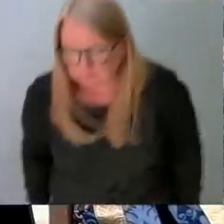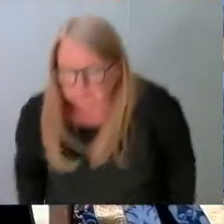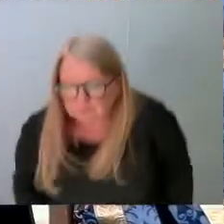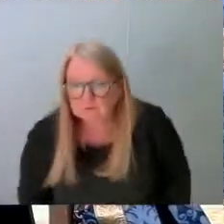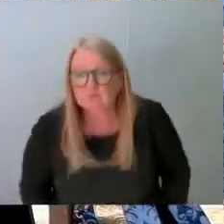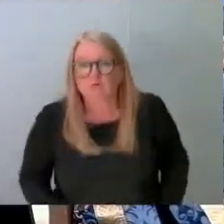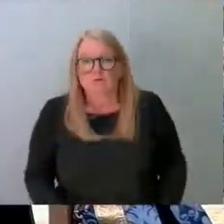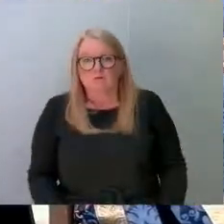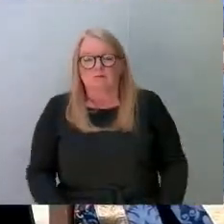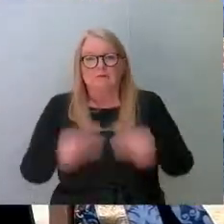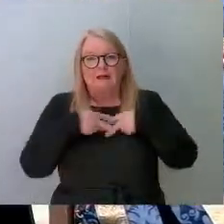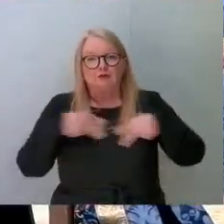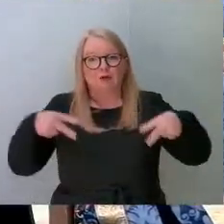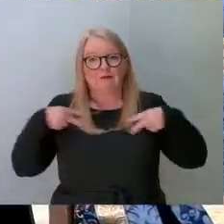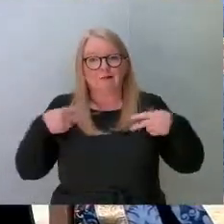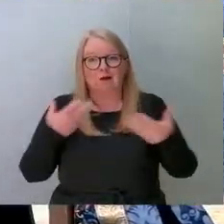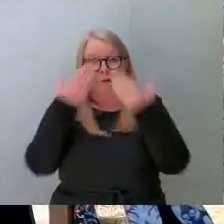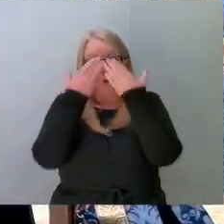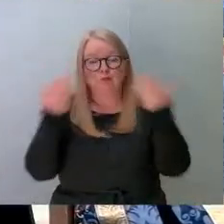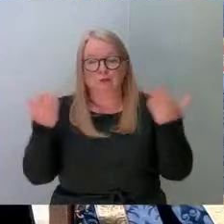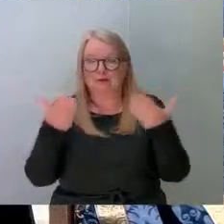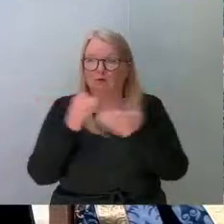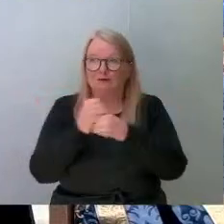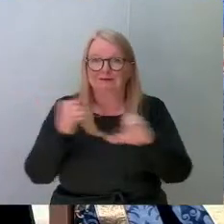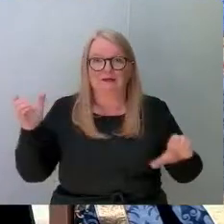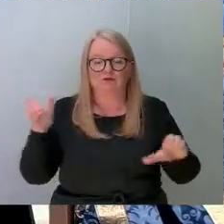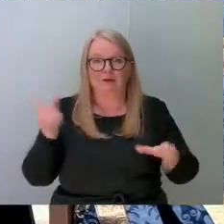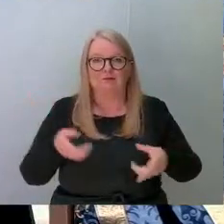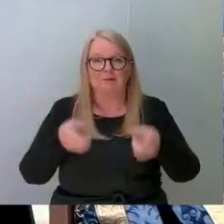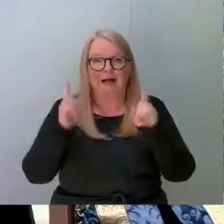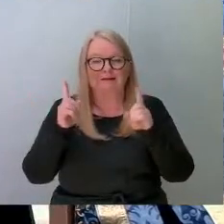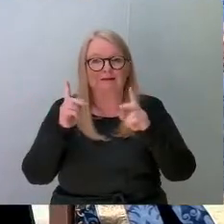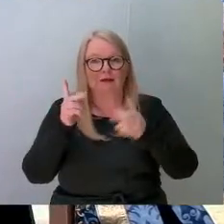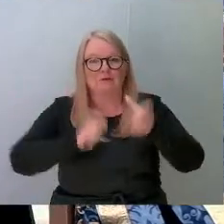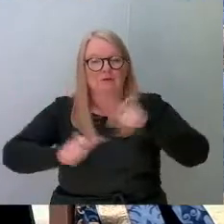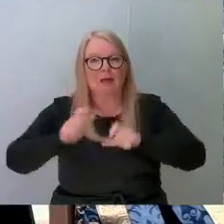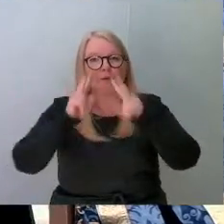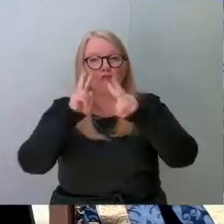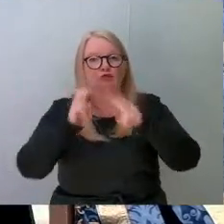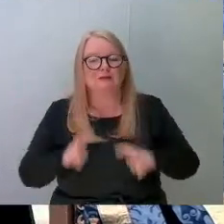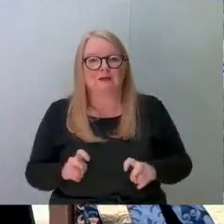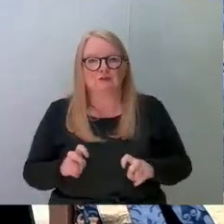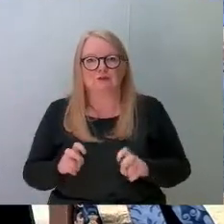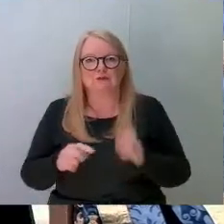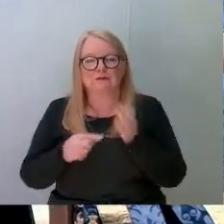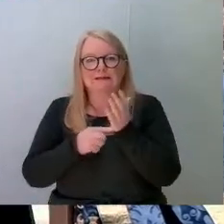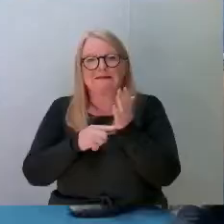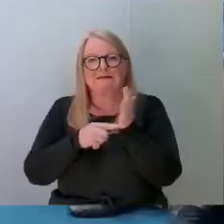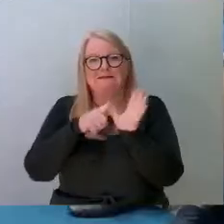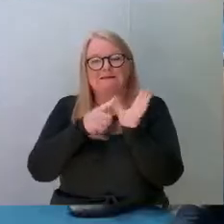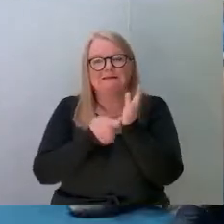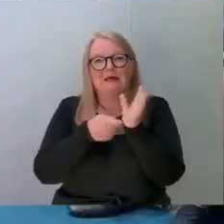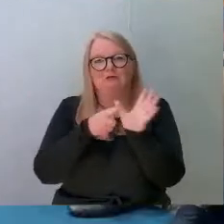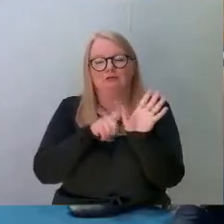Chancellor, I have the honour to present for the degree of Master of Science by Research, Tara Birchall.